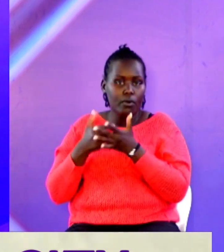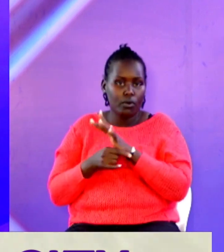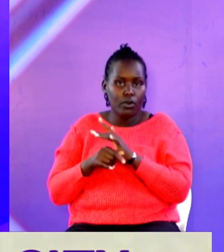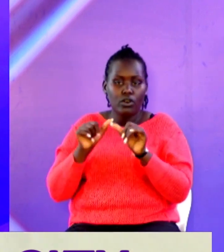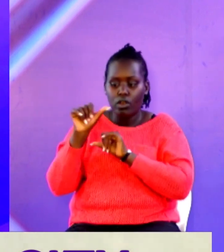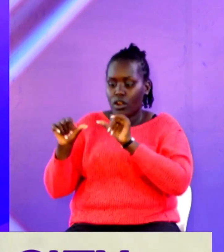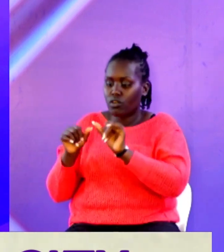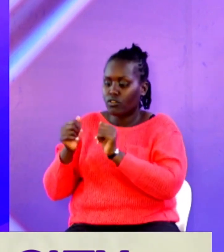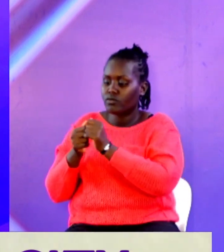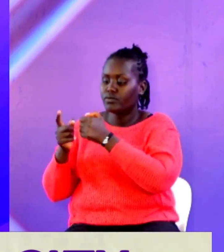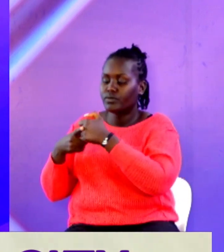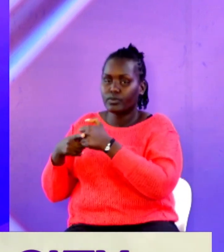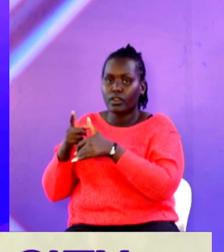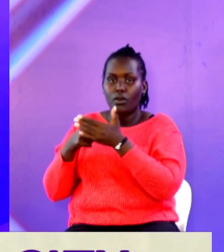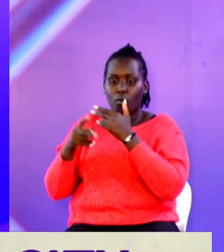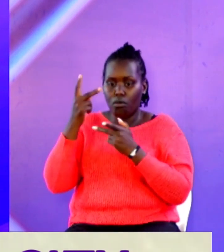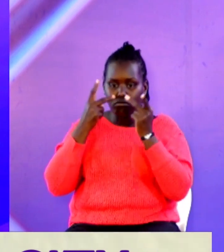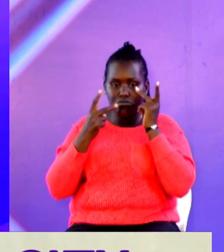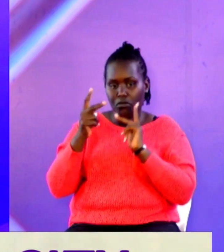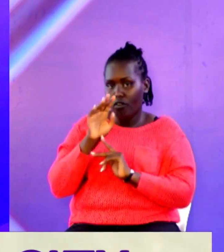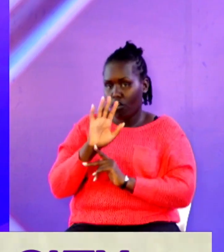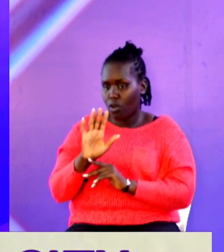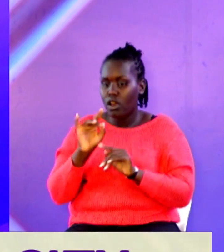of 16. What is your view in this group?